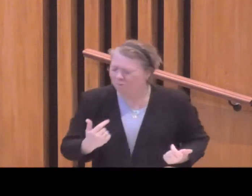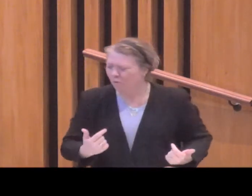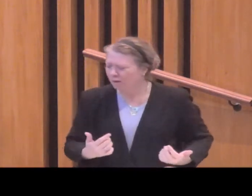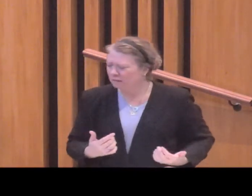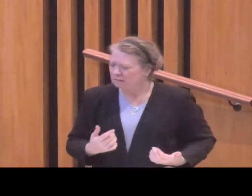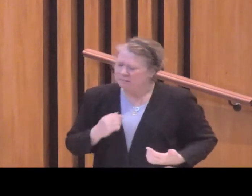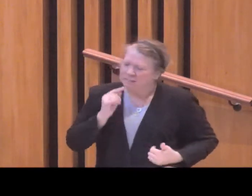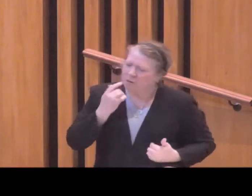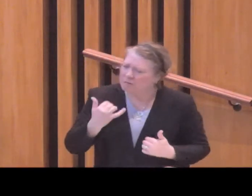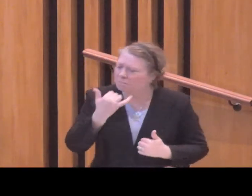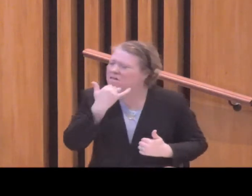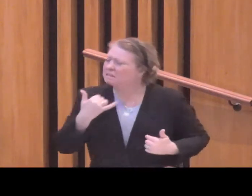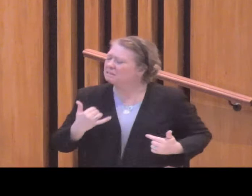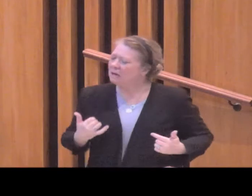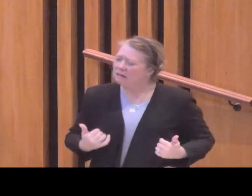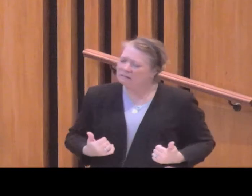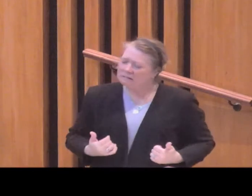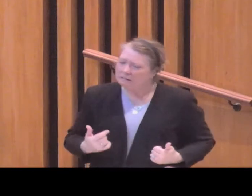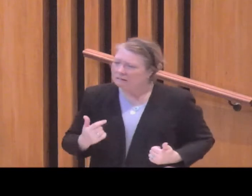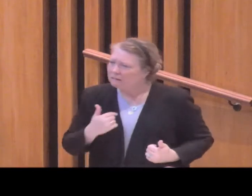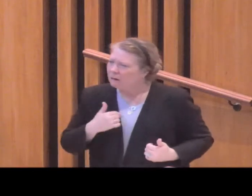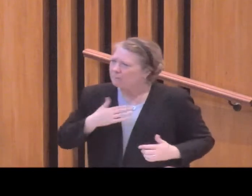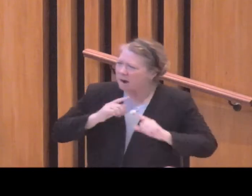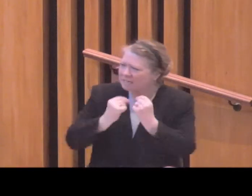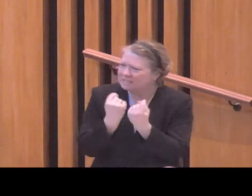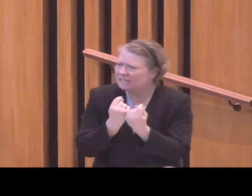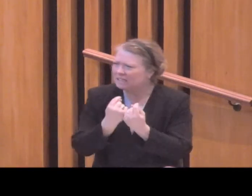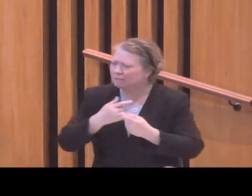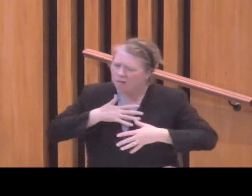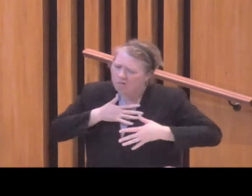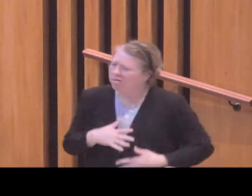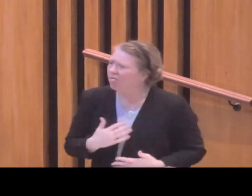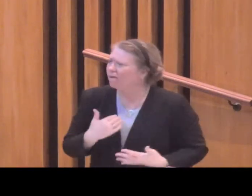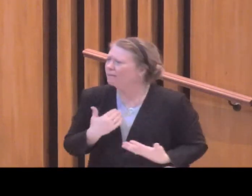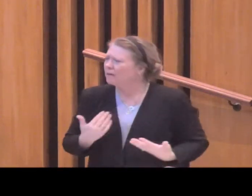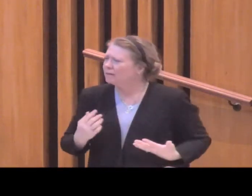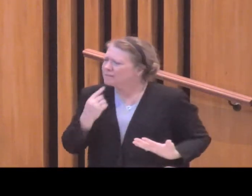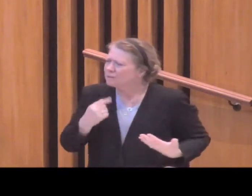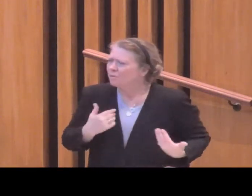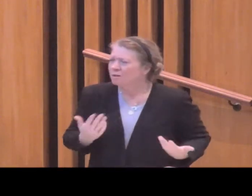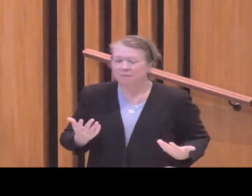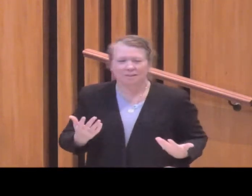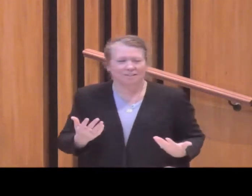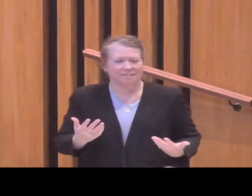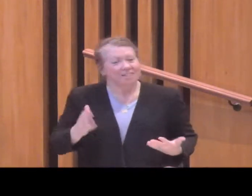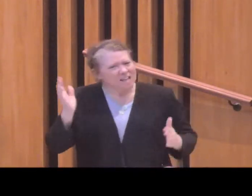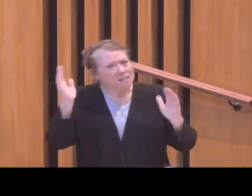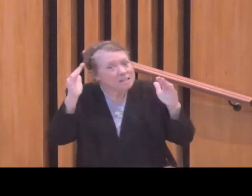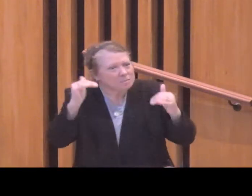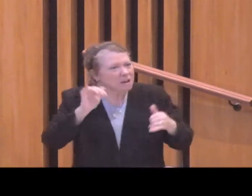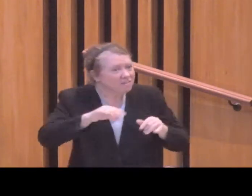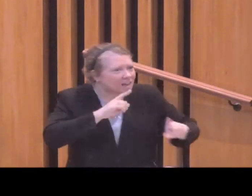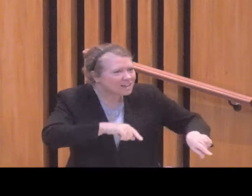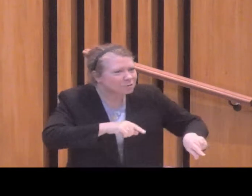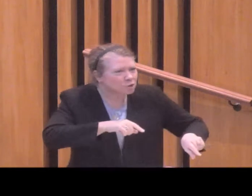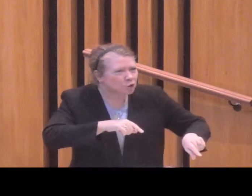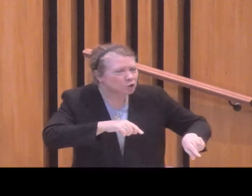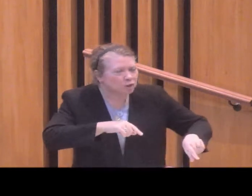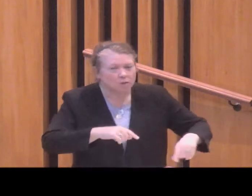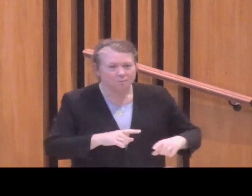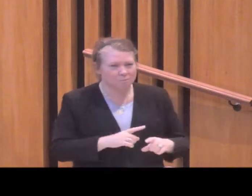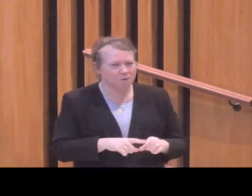say it's my audition for Dancing with the Stars, it's almost like it really didn't mean anything to you.